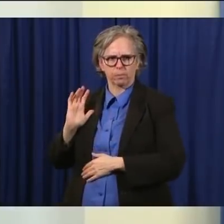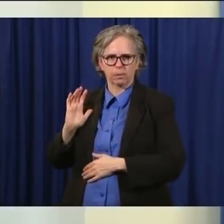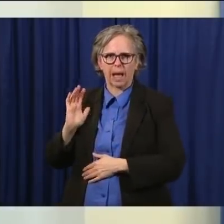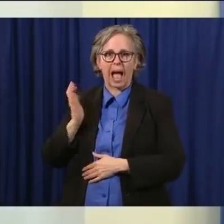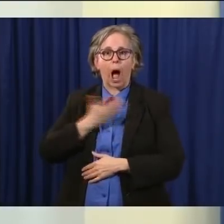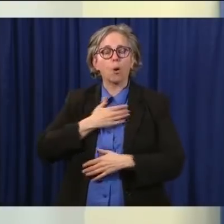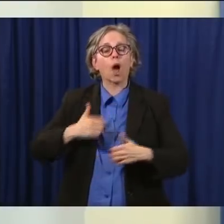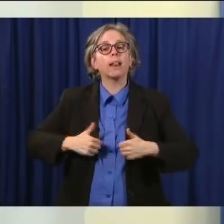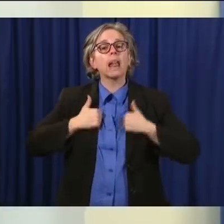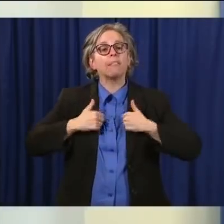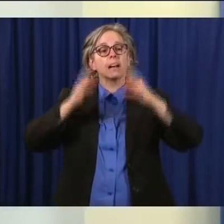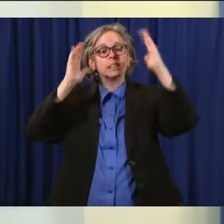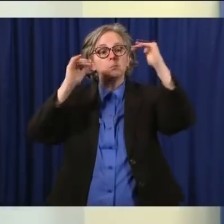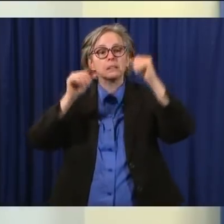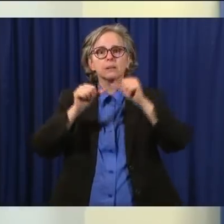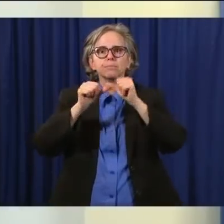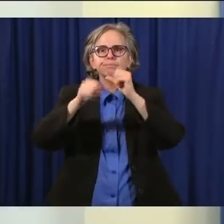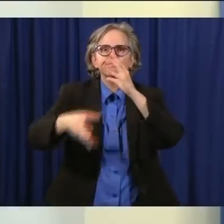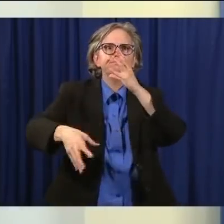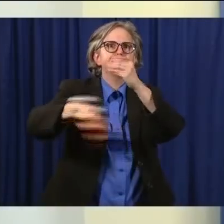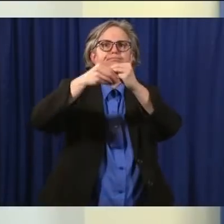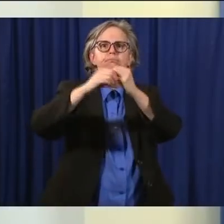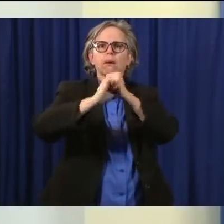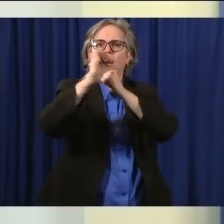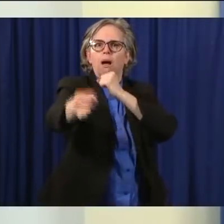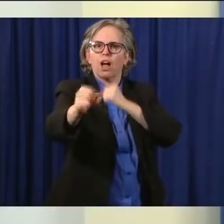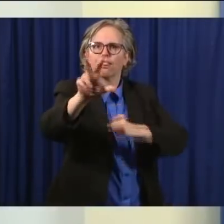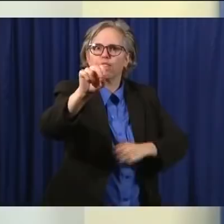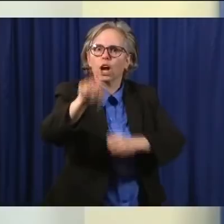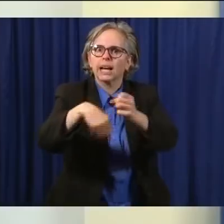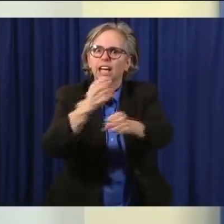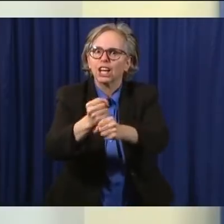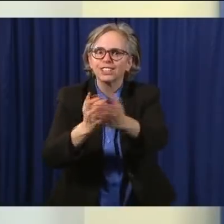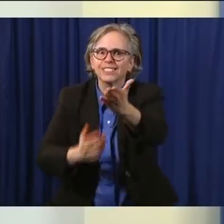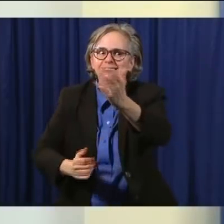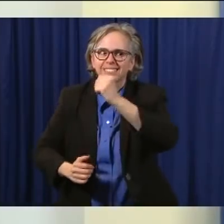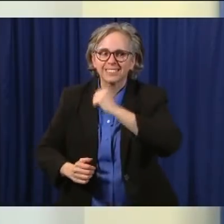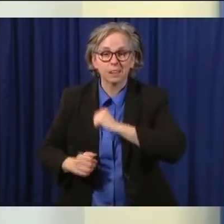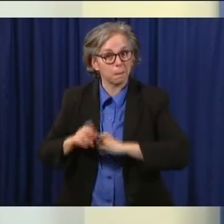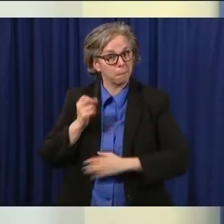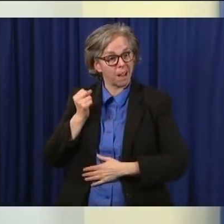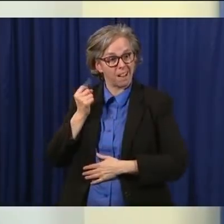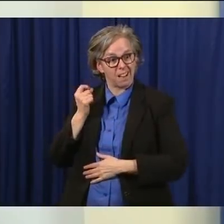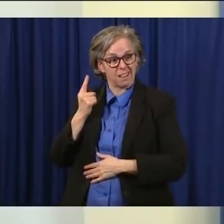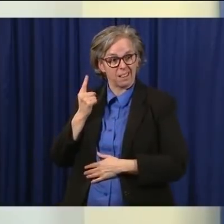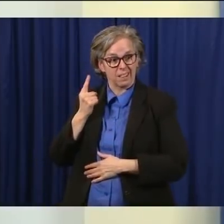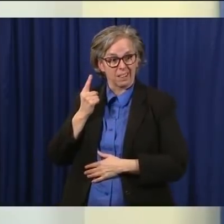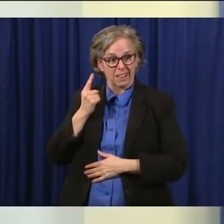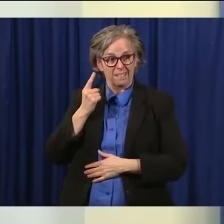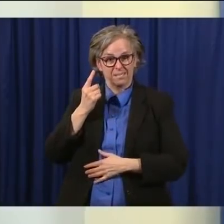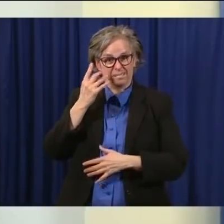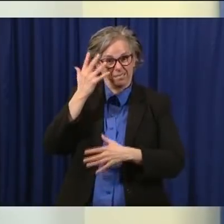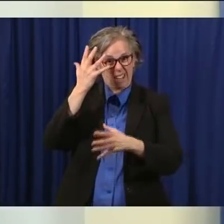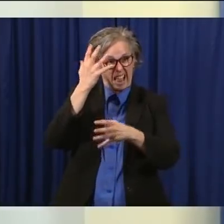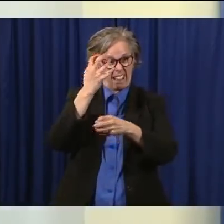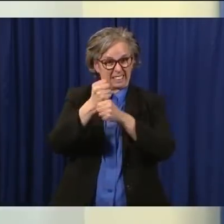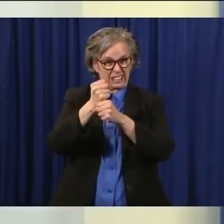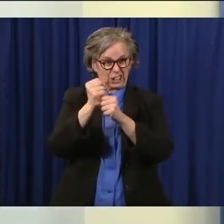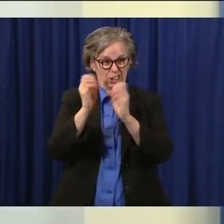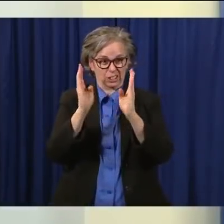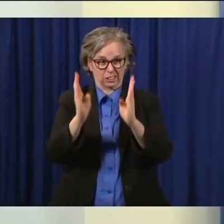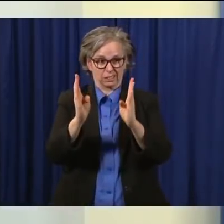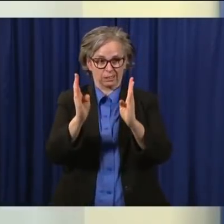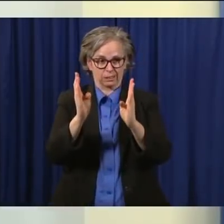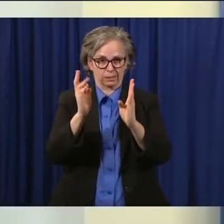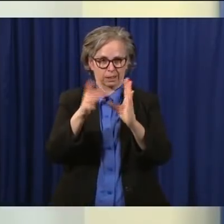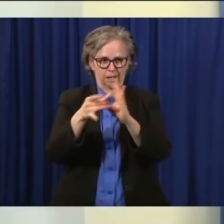but only 5 of it was due to everything I learned in medical school. 25 of those years came from some very